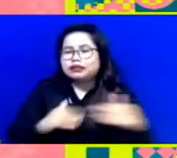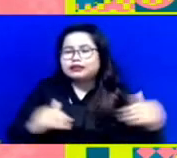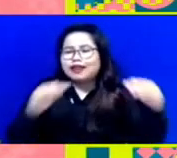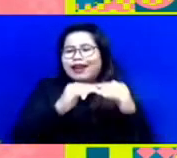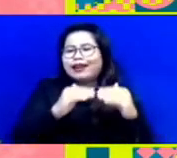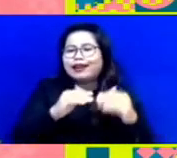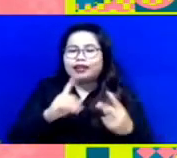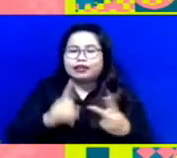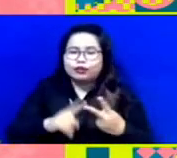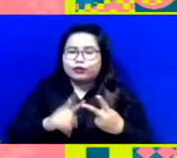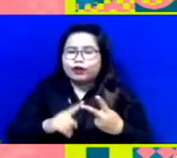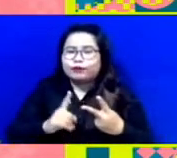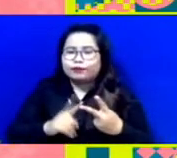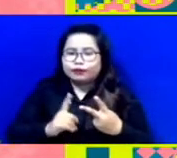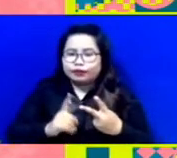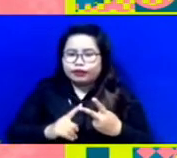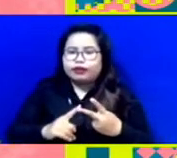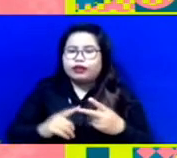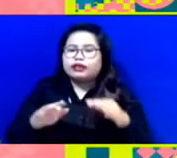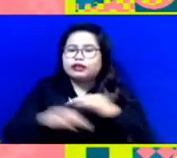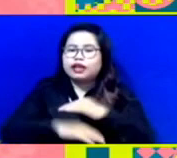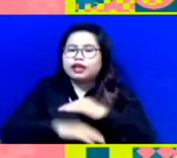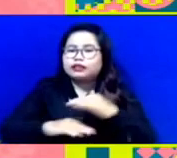and humanity.